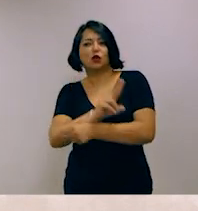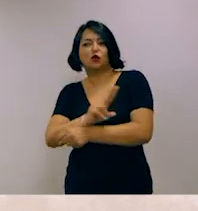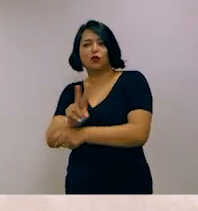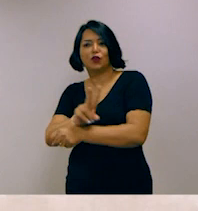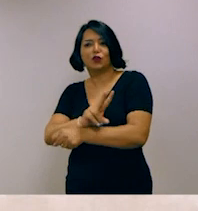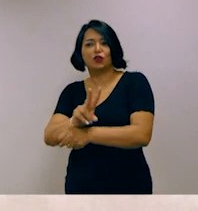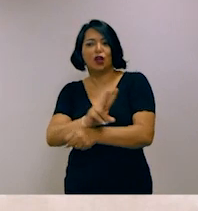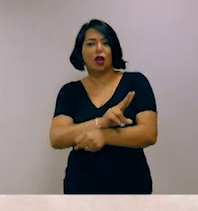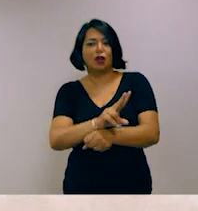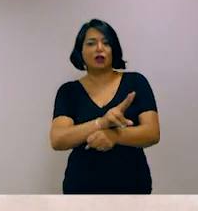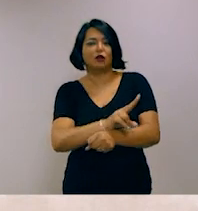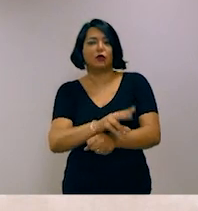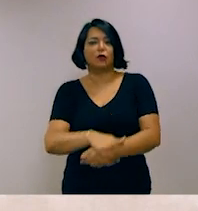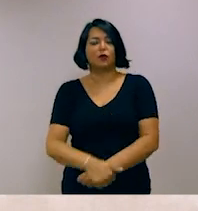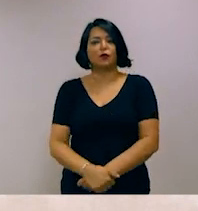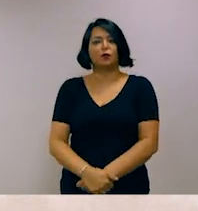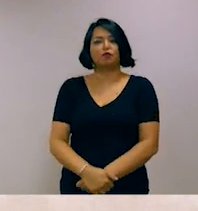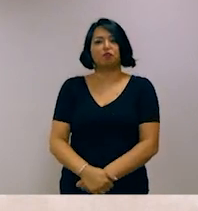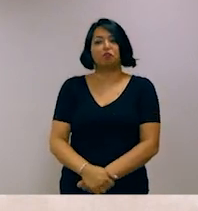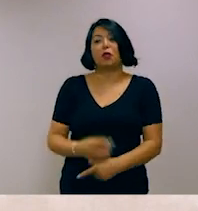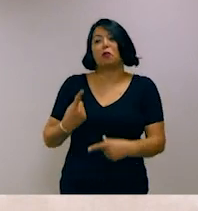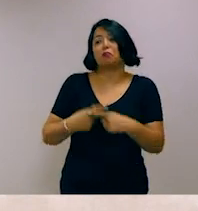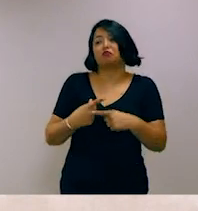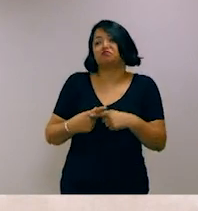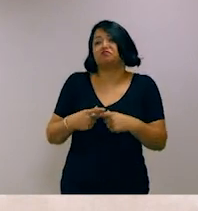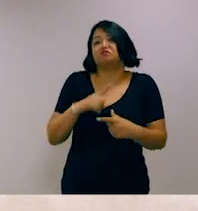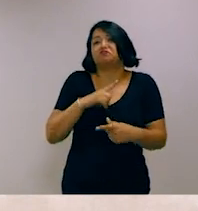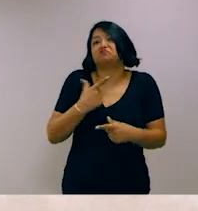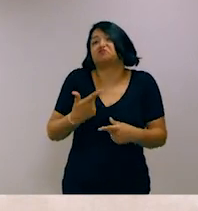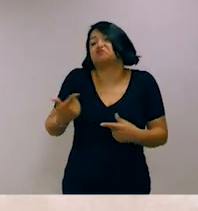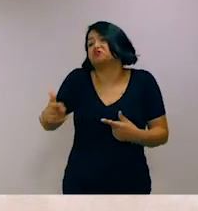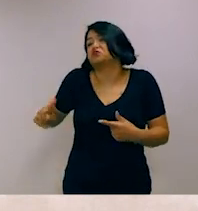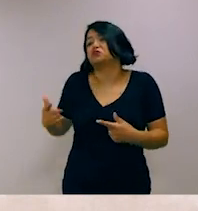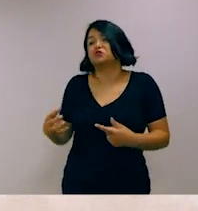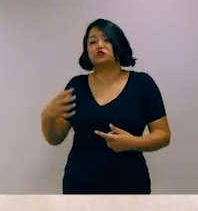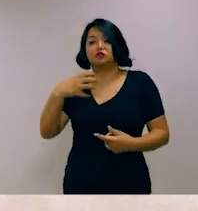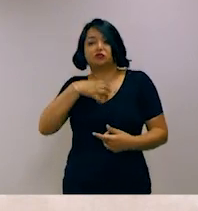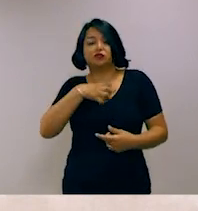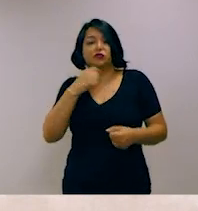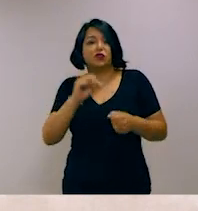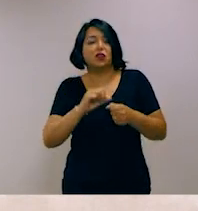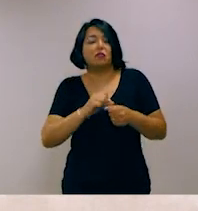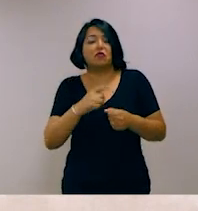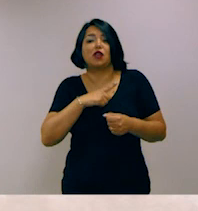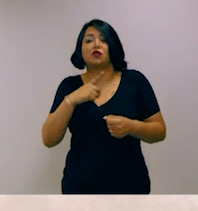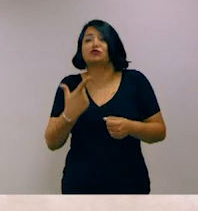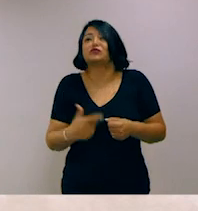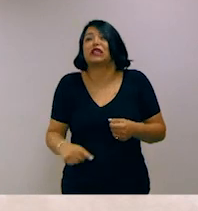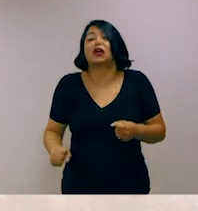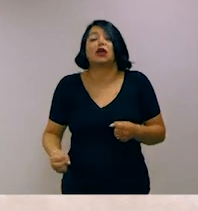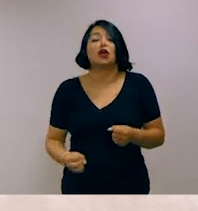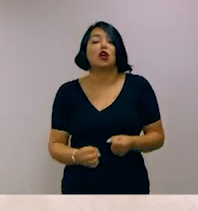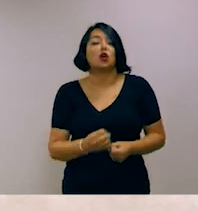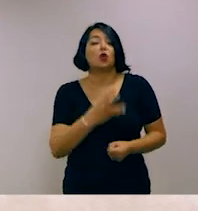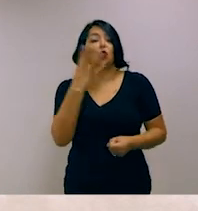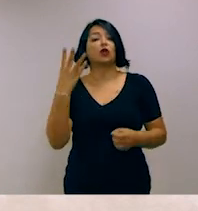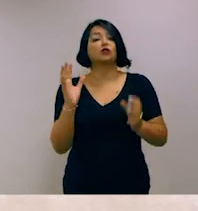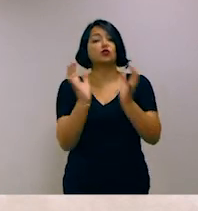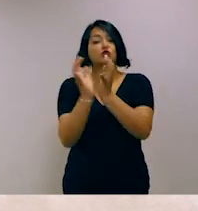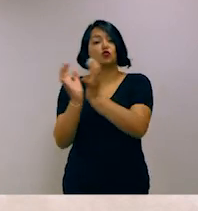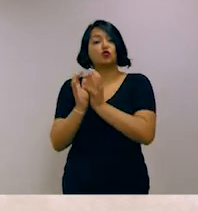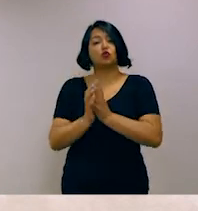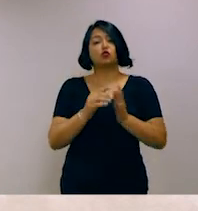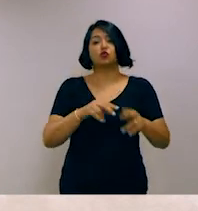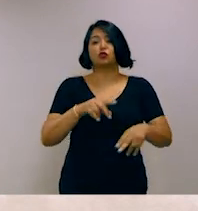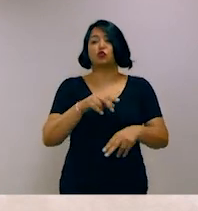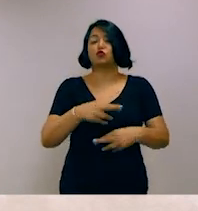learning. And so I wouldn't have another way of doing this. I don't have the labeled data. I don't even know